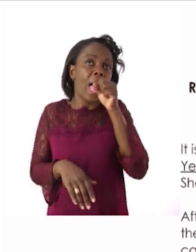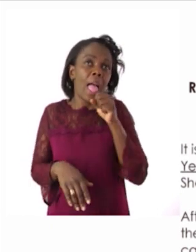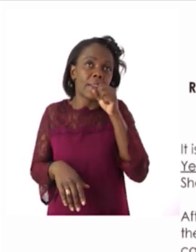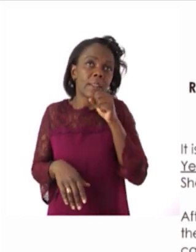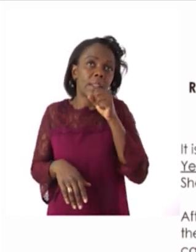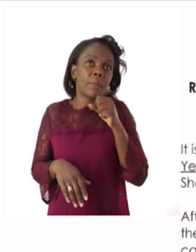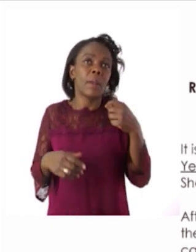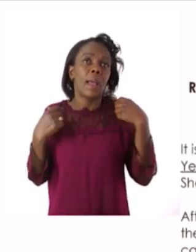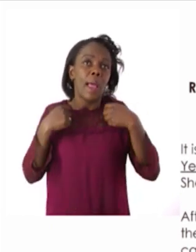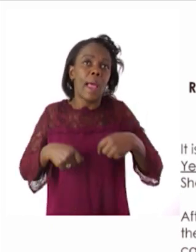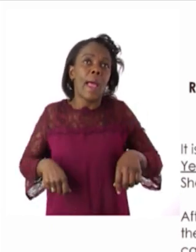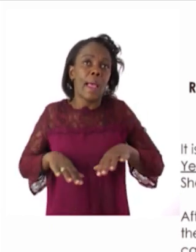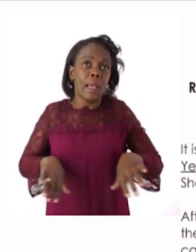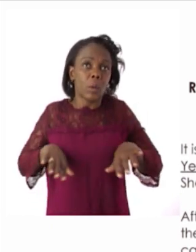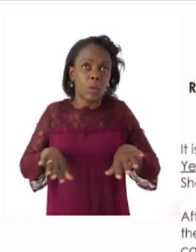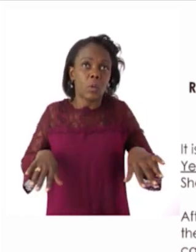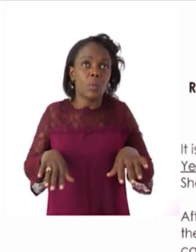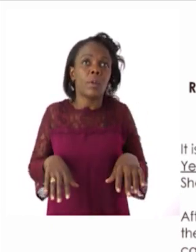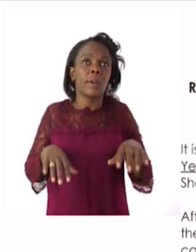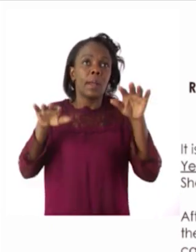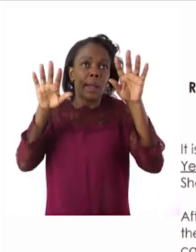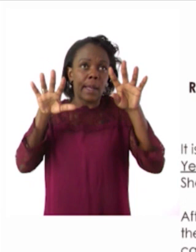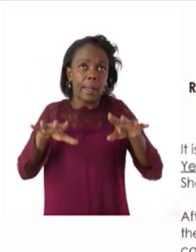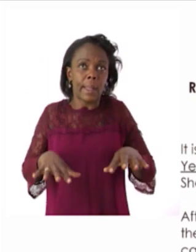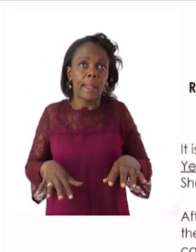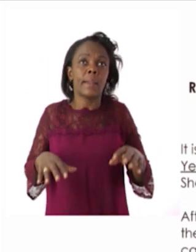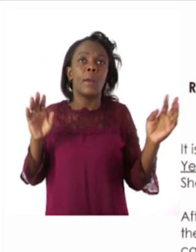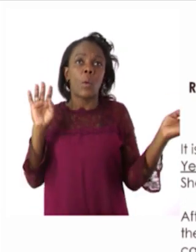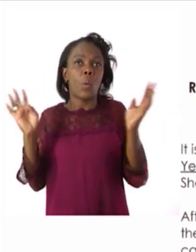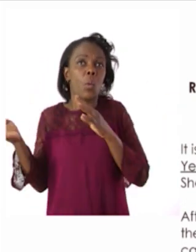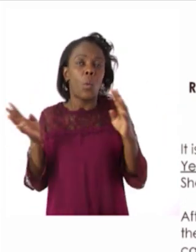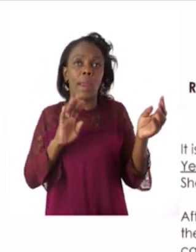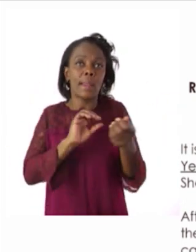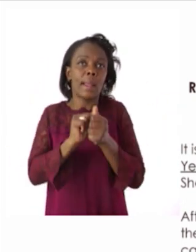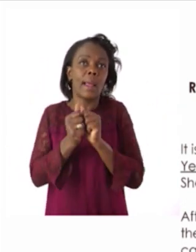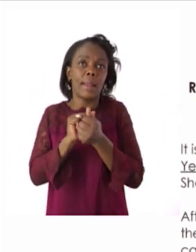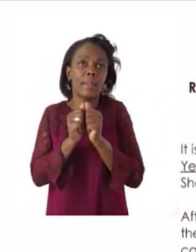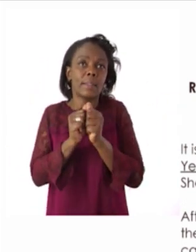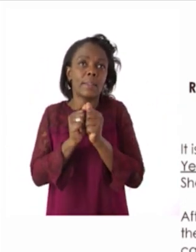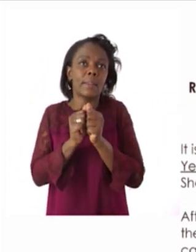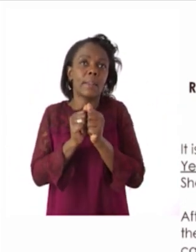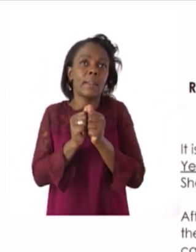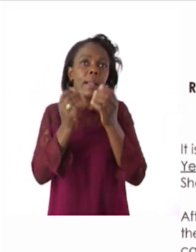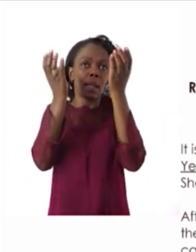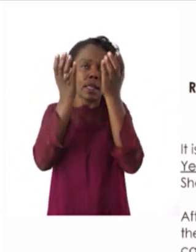costume, rain, wind, athletics,